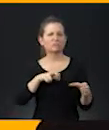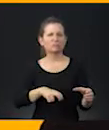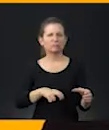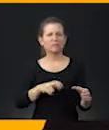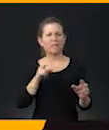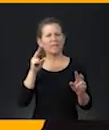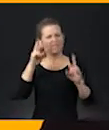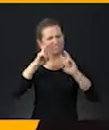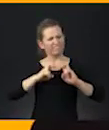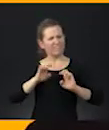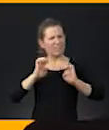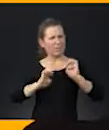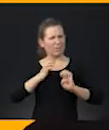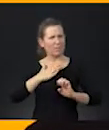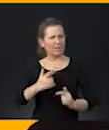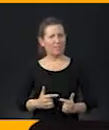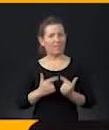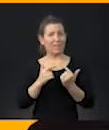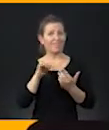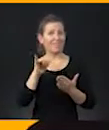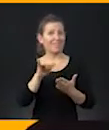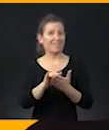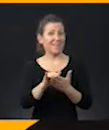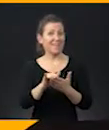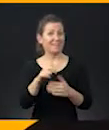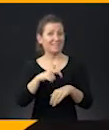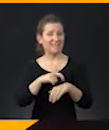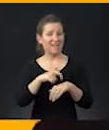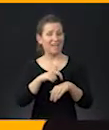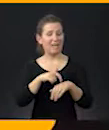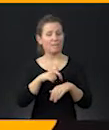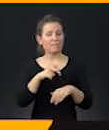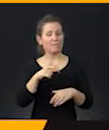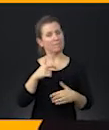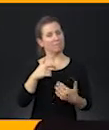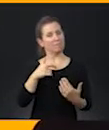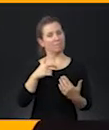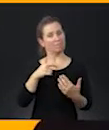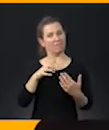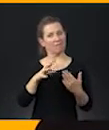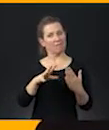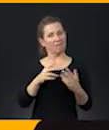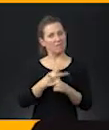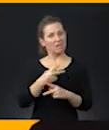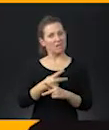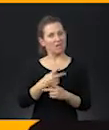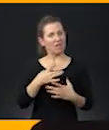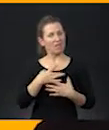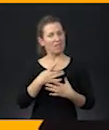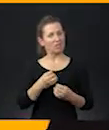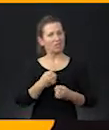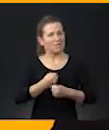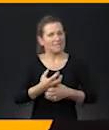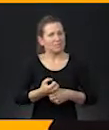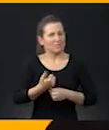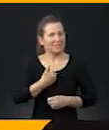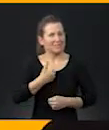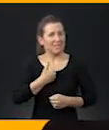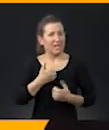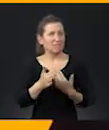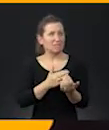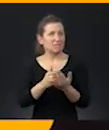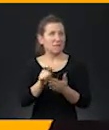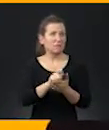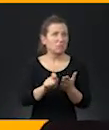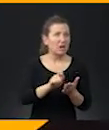take a second look at my life. And that's when I, you know, stumbled onto, you know, expressing myself, whether it be through writing,